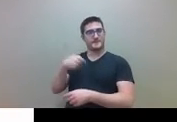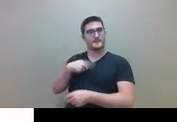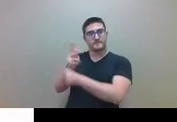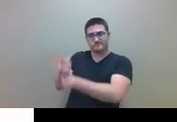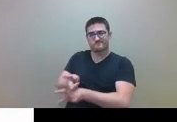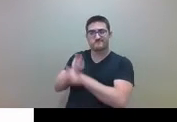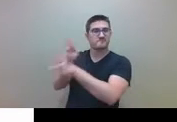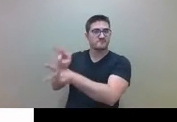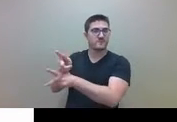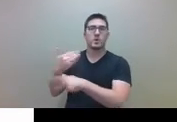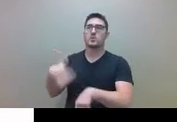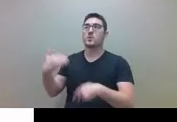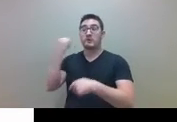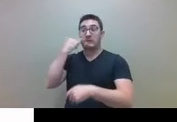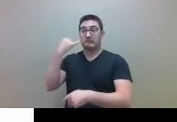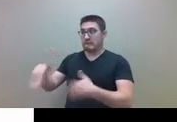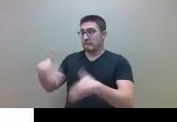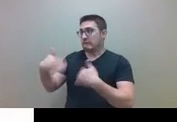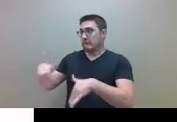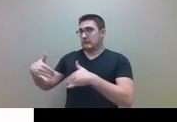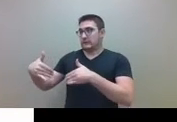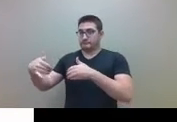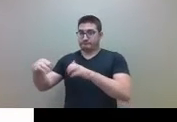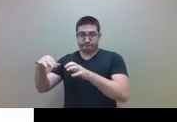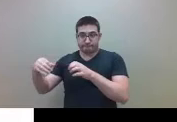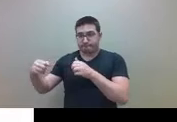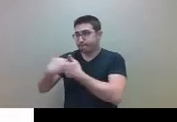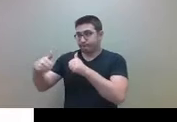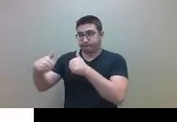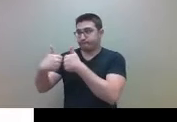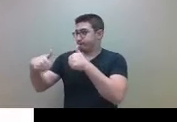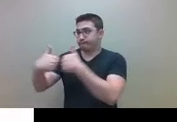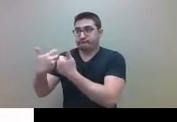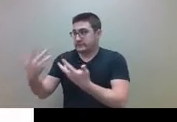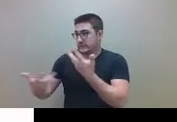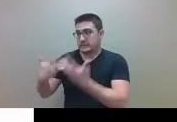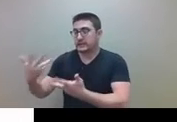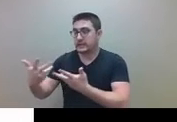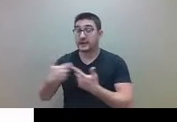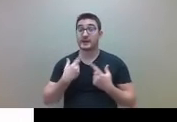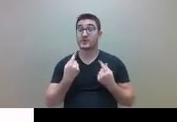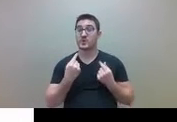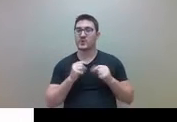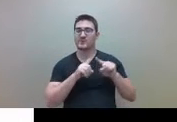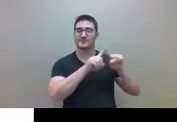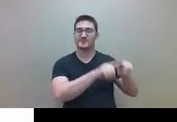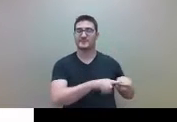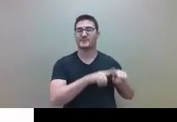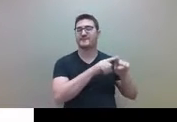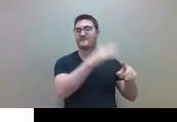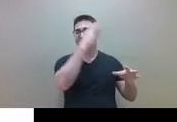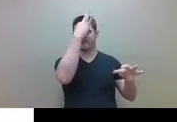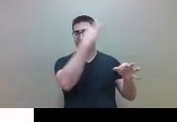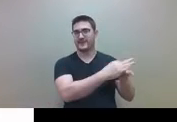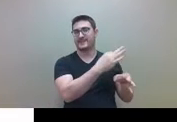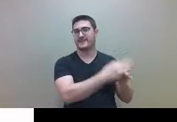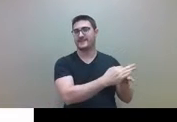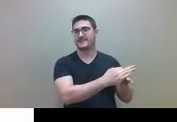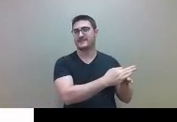that when things were getting really rocky, I could draw upon that faith. And